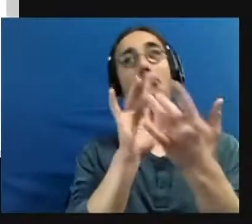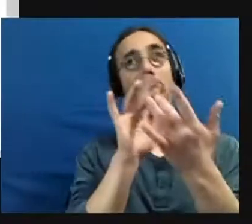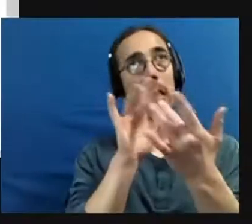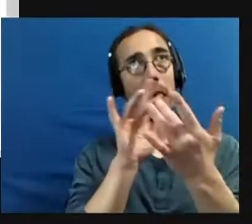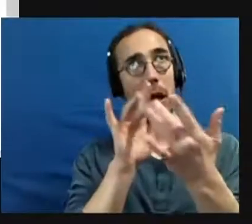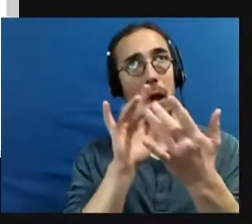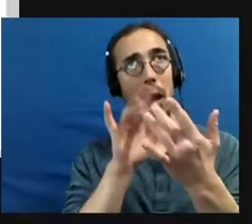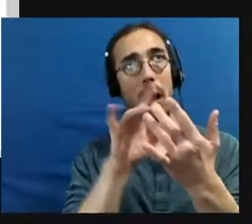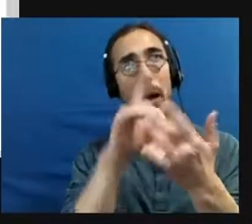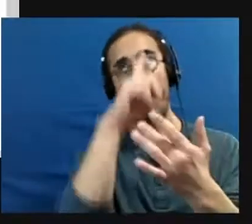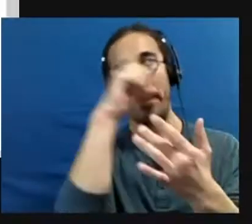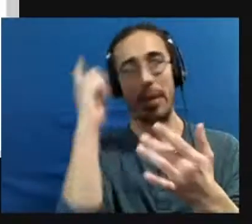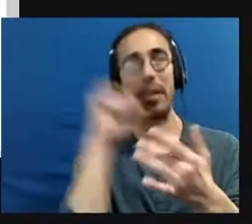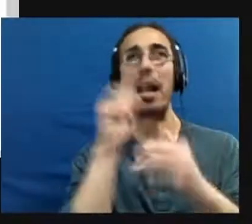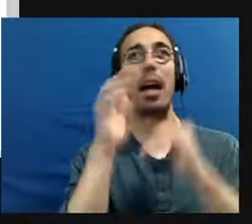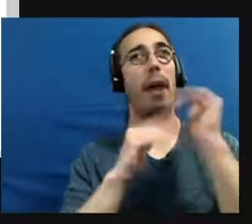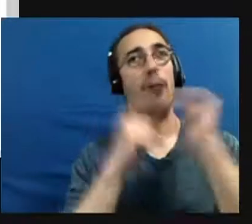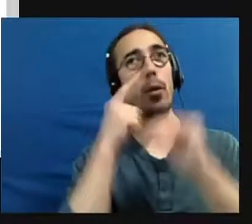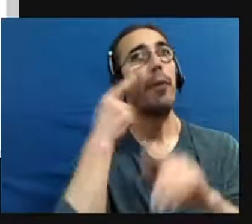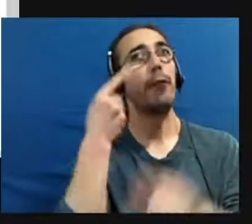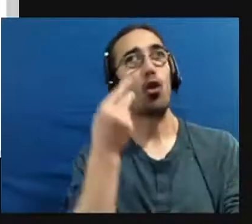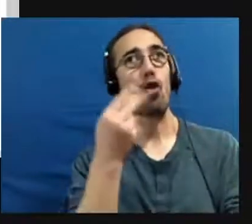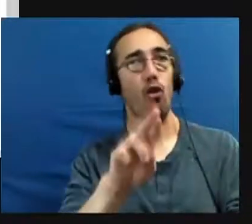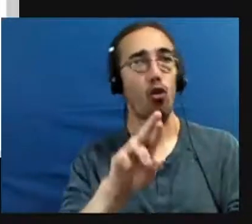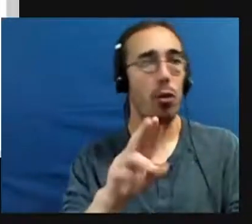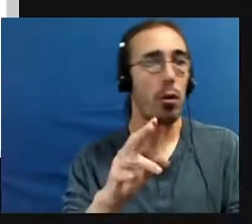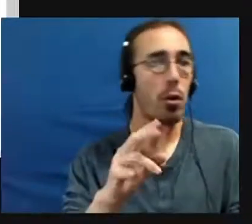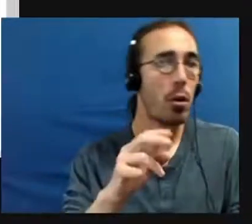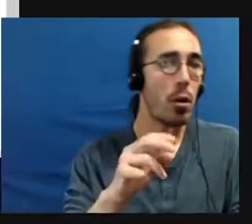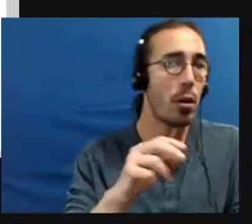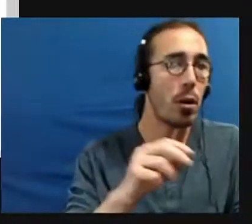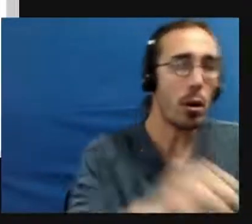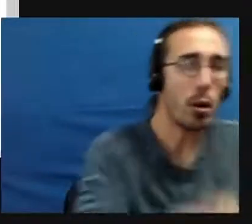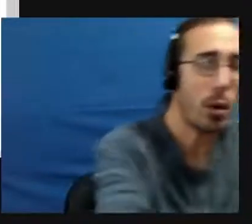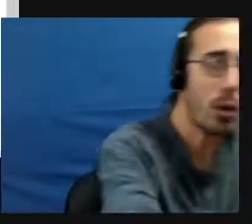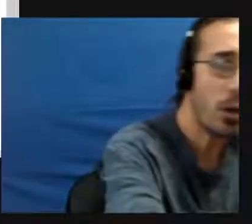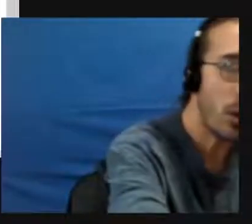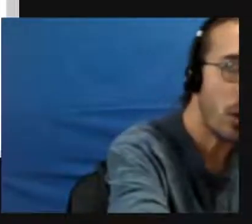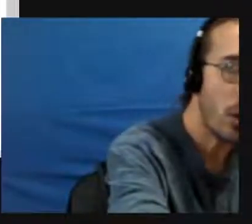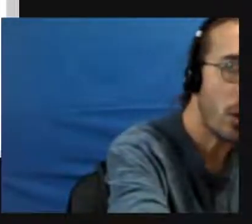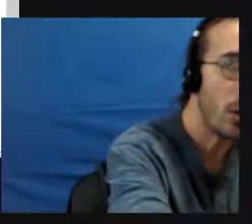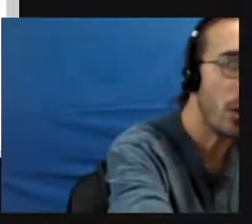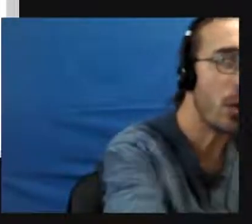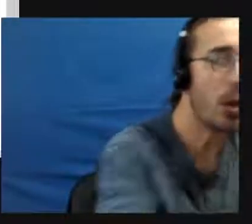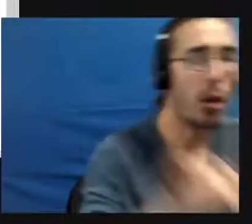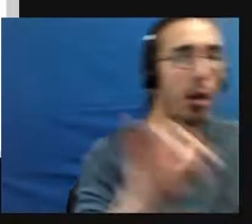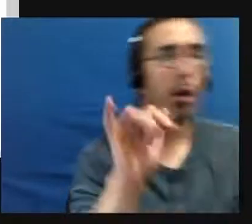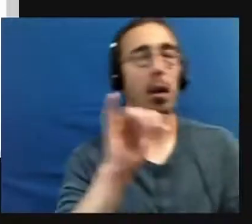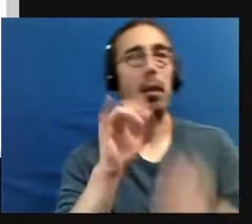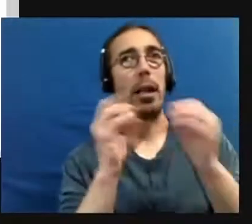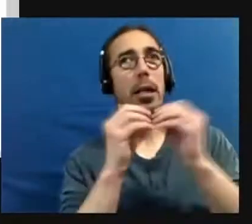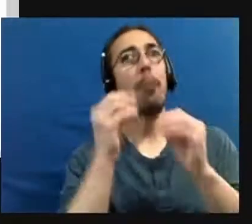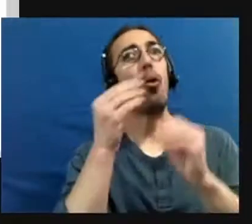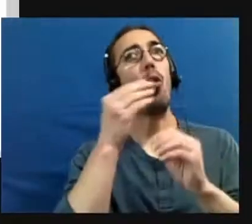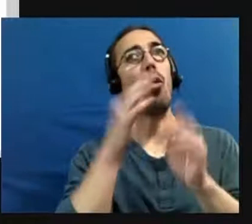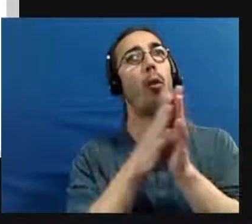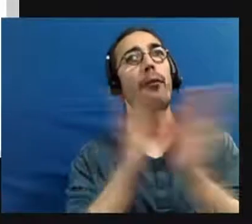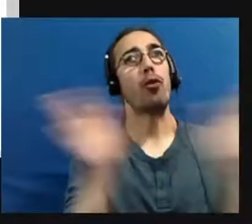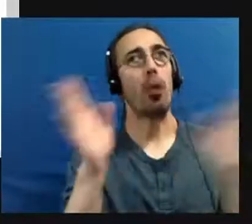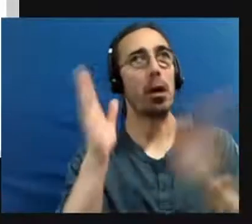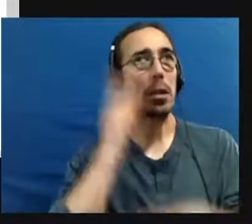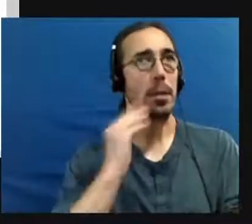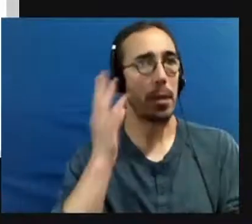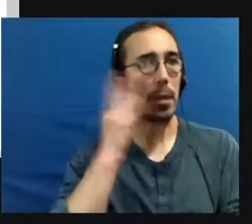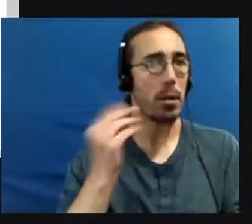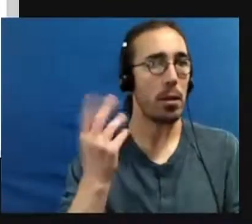not comfortable for her. Sound can have a more overwhelming experience for her than it would for Marcus. So we put that into Renee's point